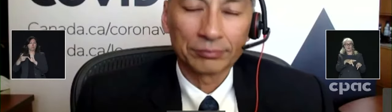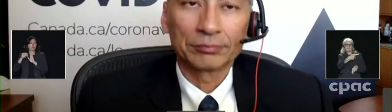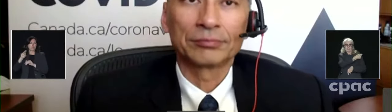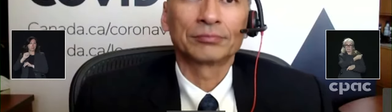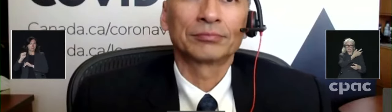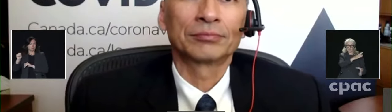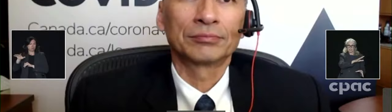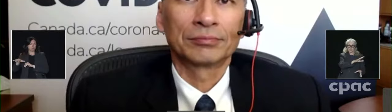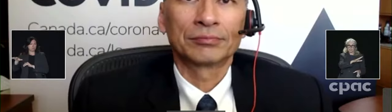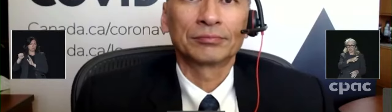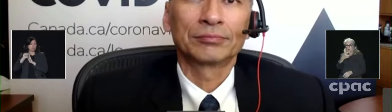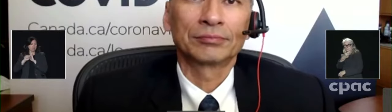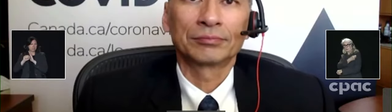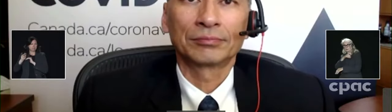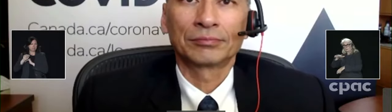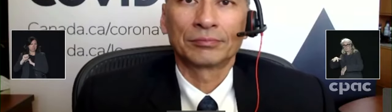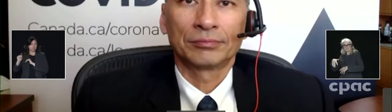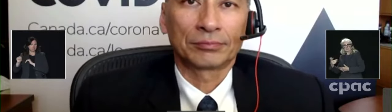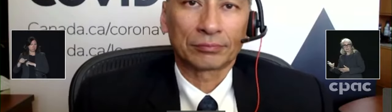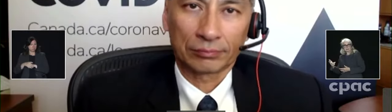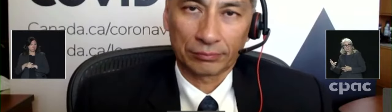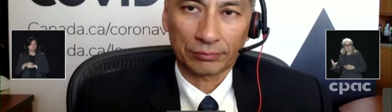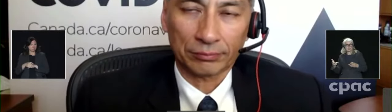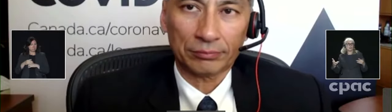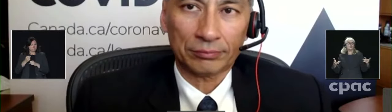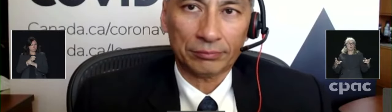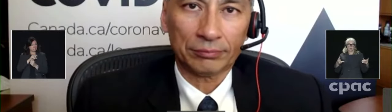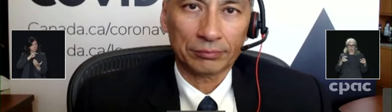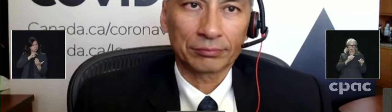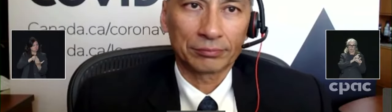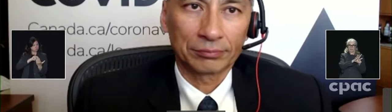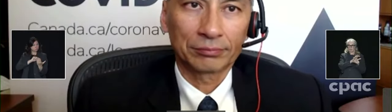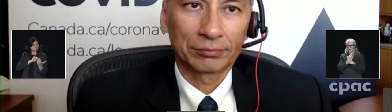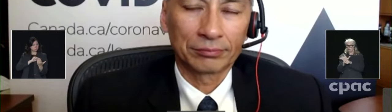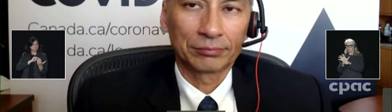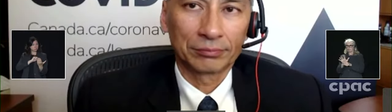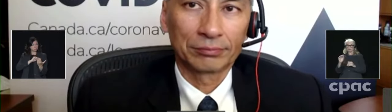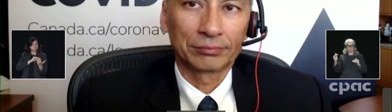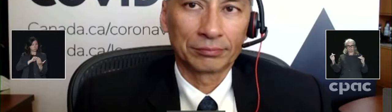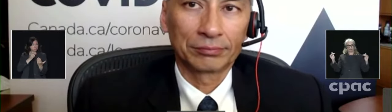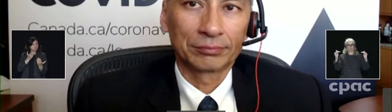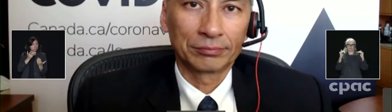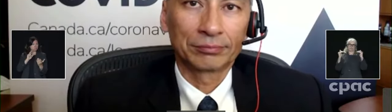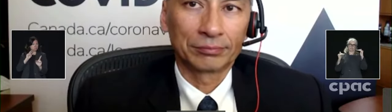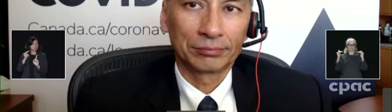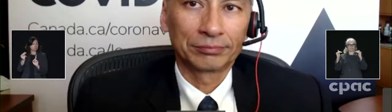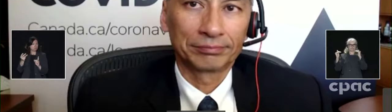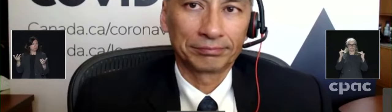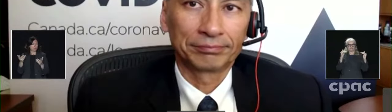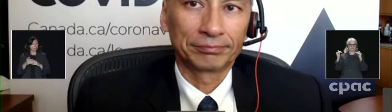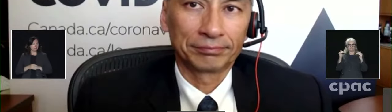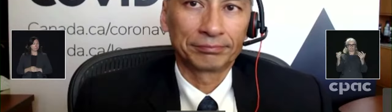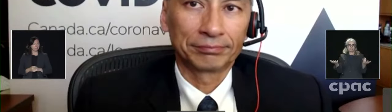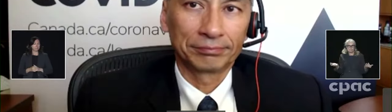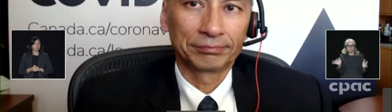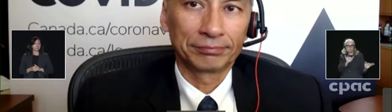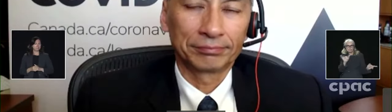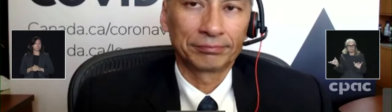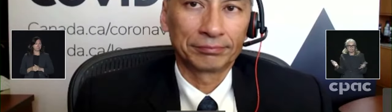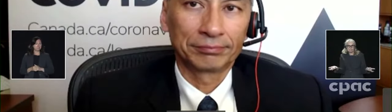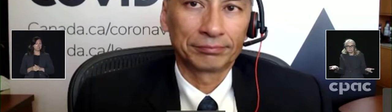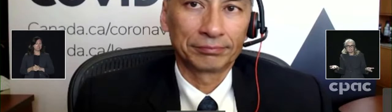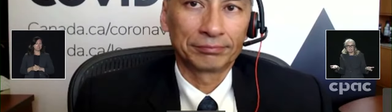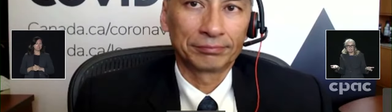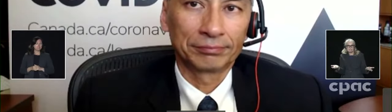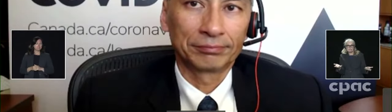was wondering if you've seen this data, if you've reviewed it, and what your reactions are to these findings.